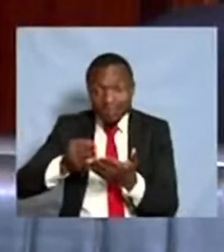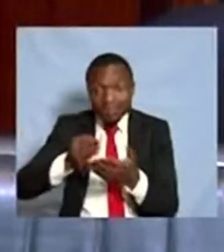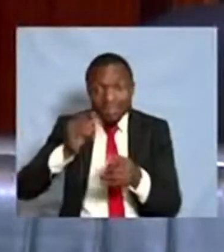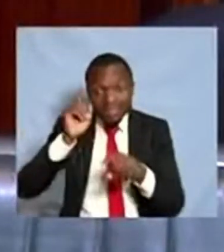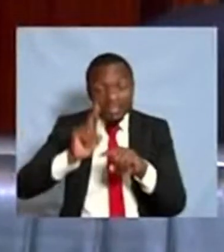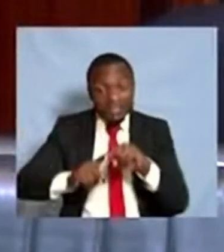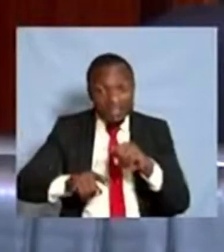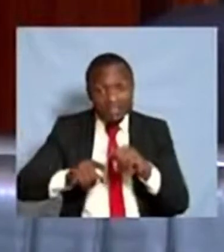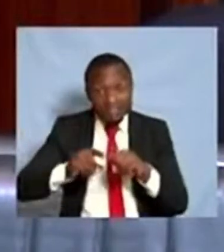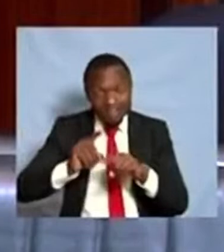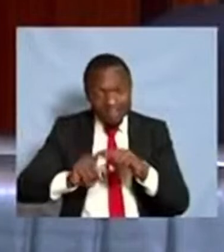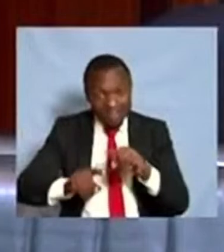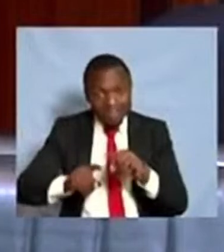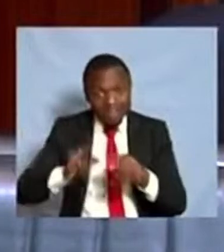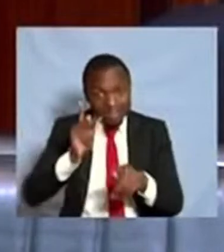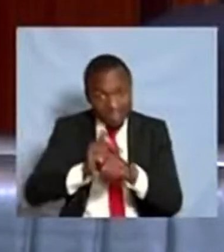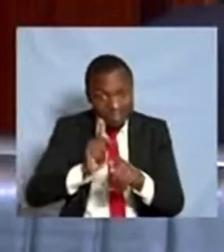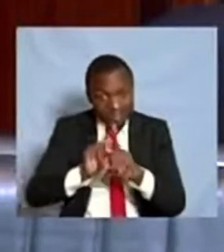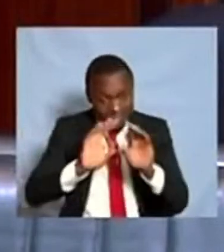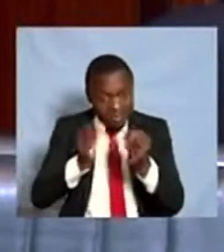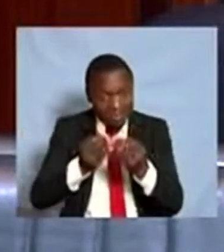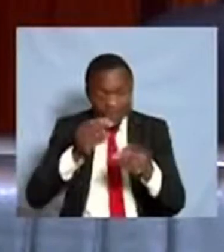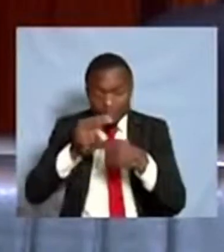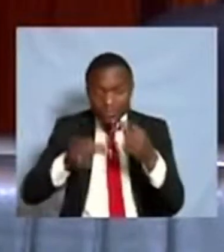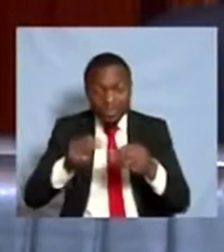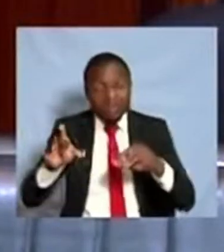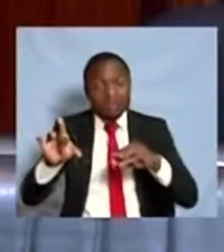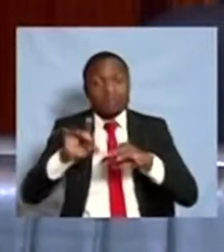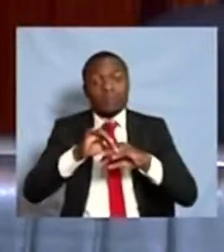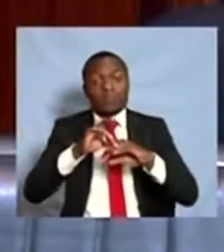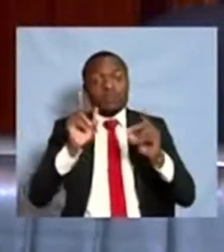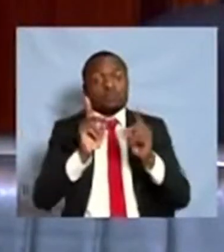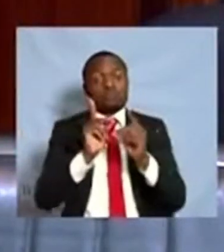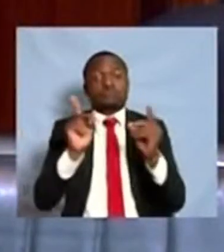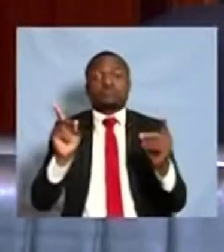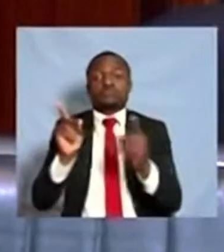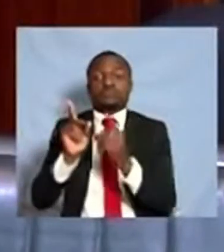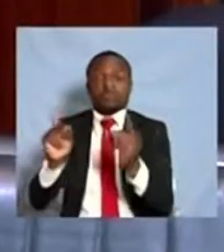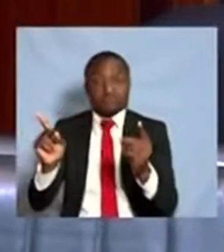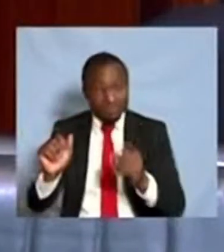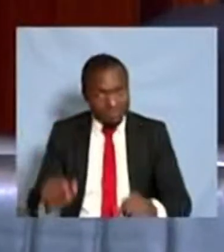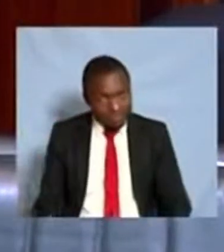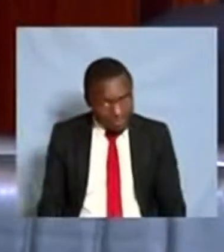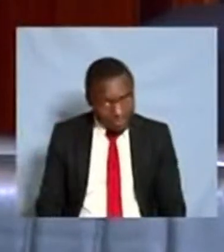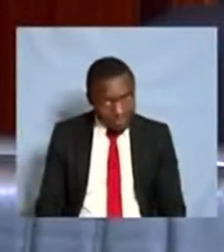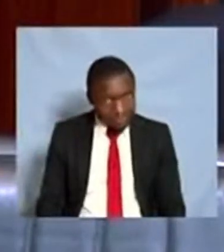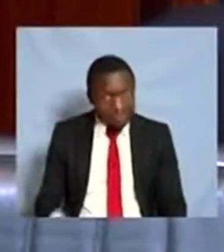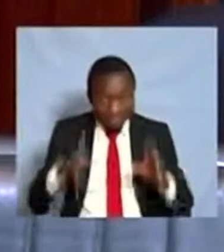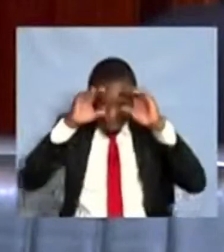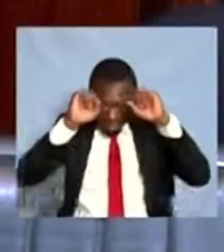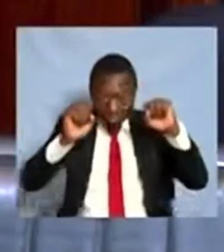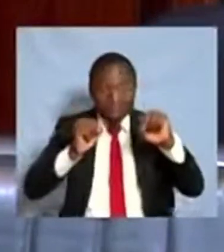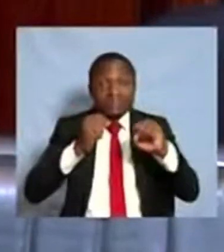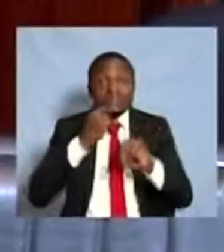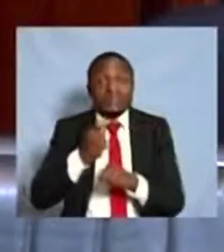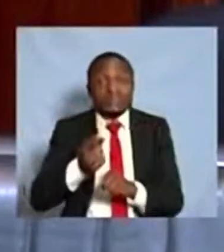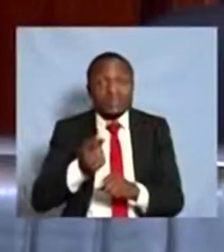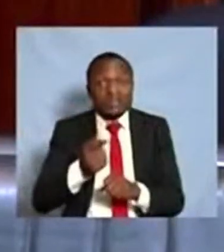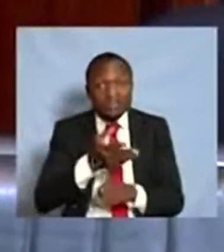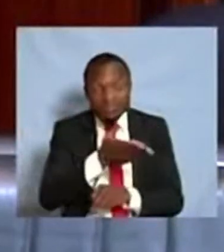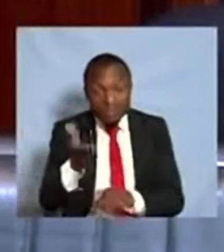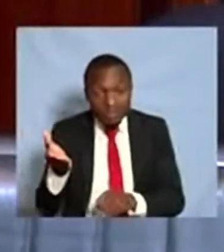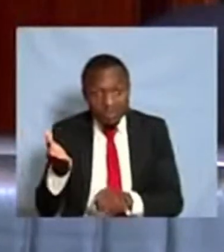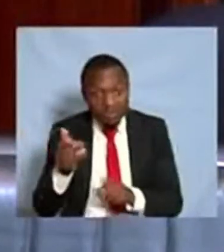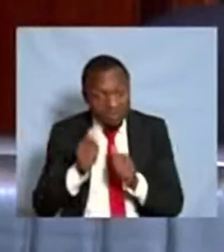breaking down. So even as the President was lamenting on the issue of saying we need to make sure that we uphold our